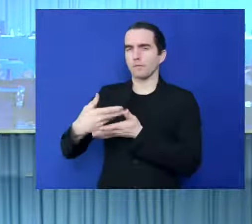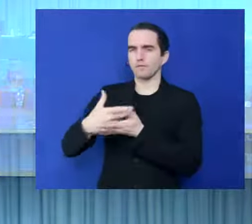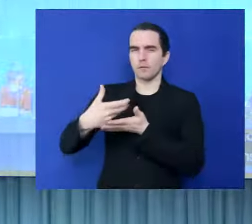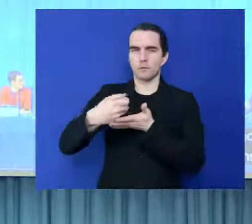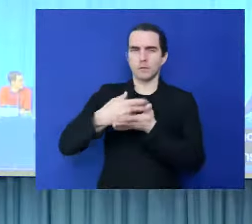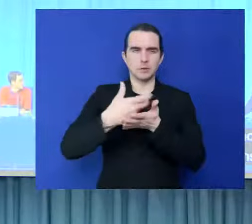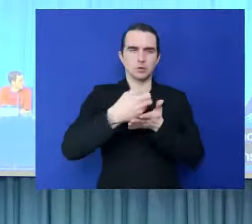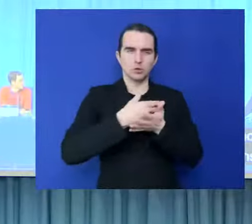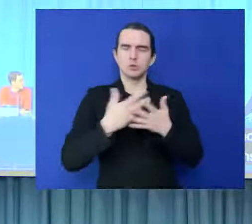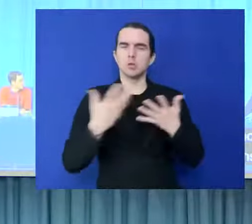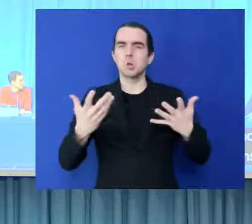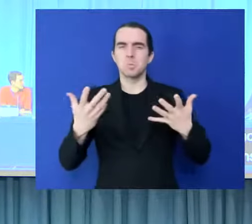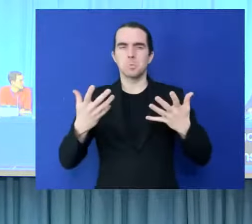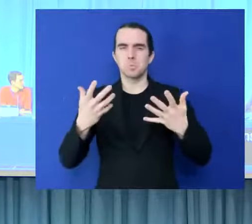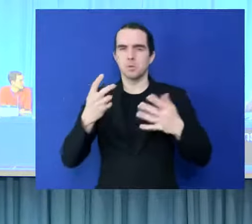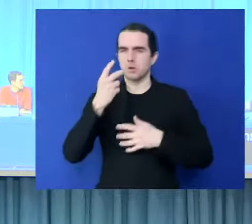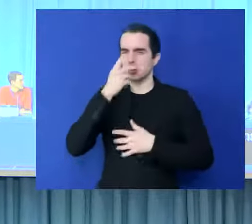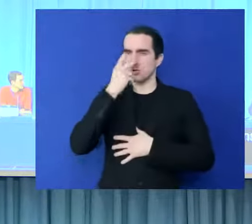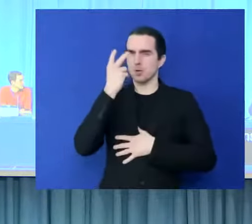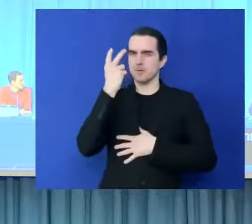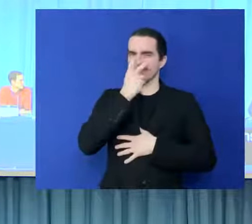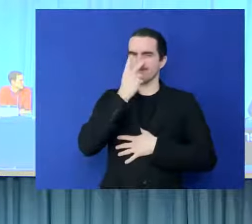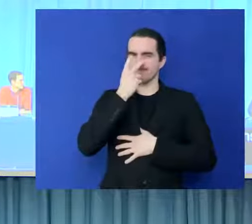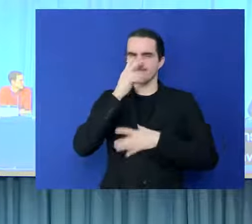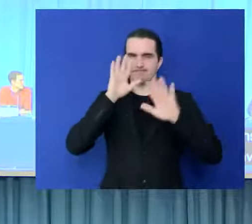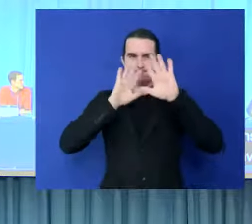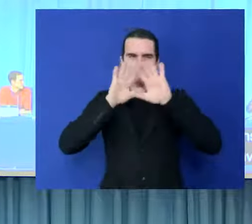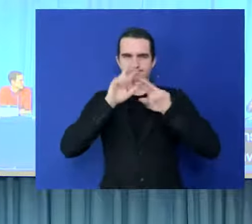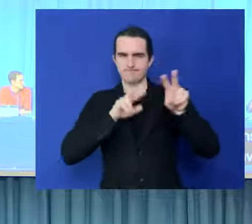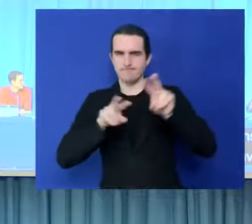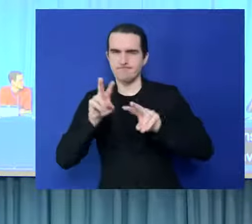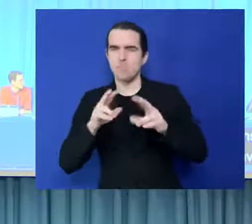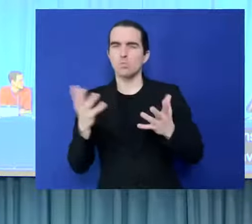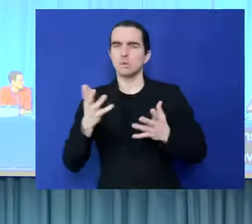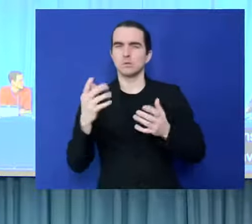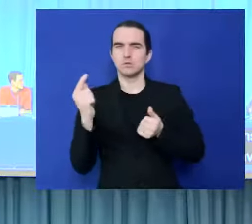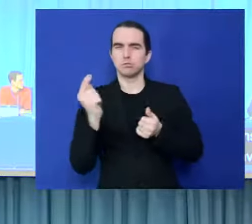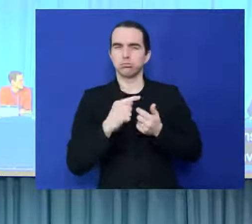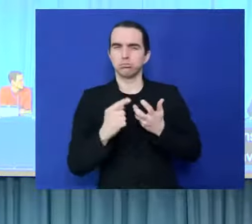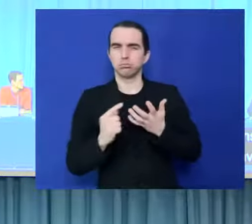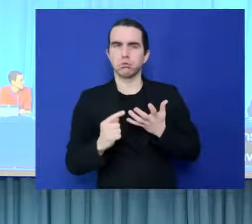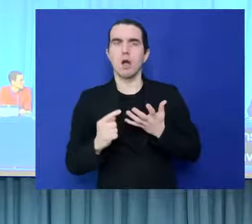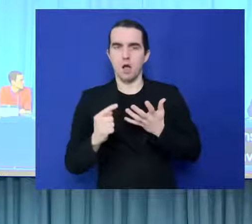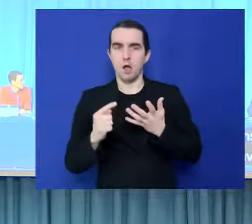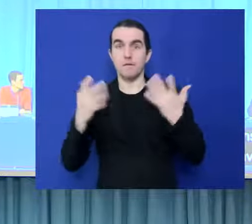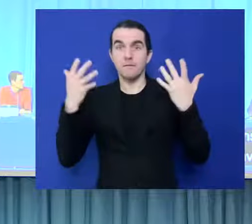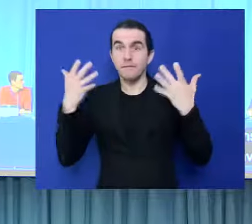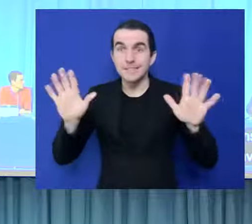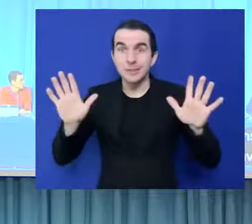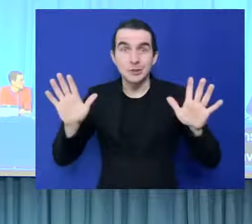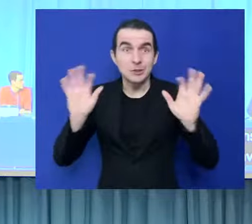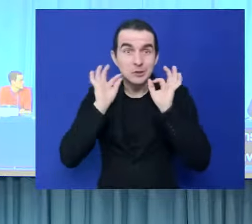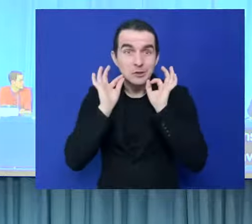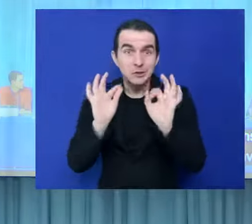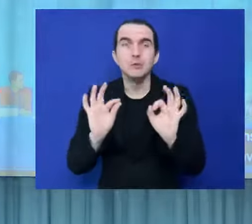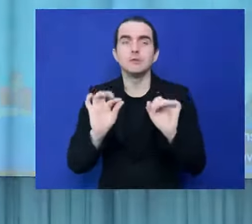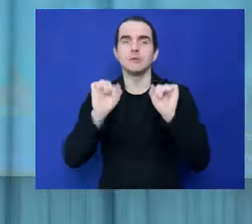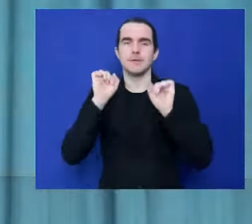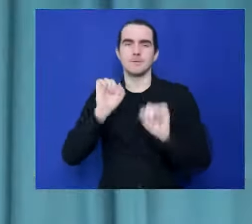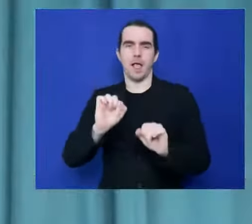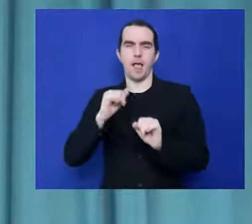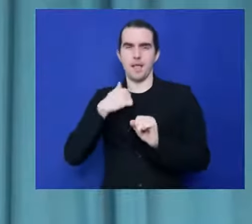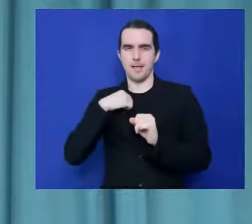it a lot easier. If they haven't got one, and often in the UK we have such ancient stations they haven't,